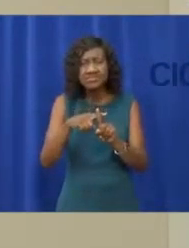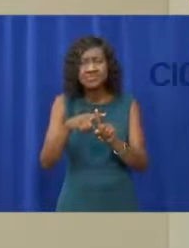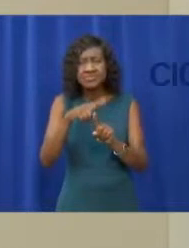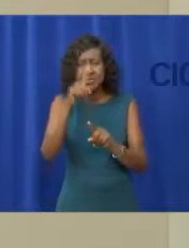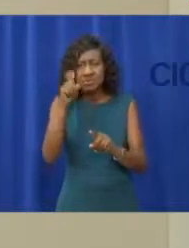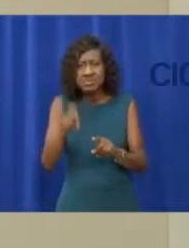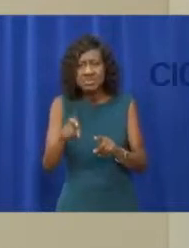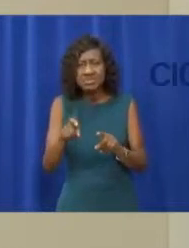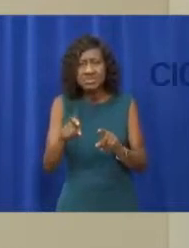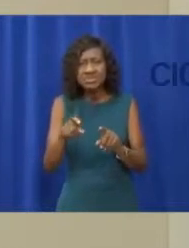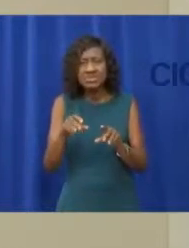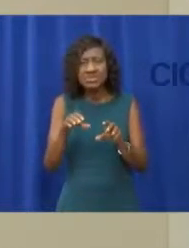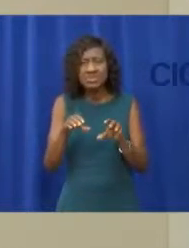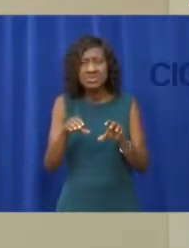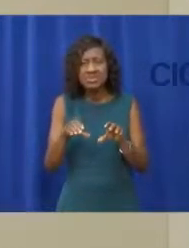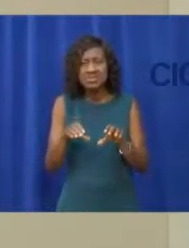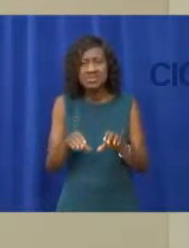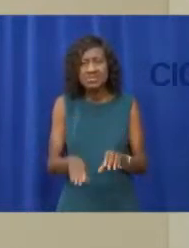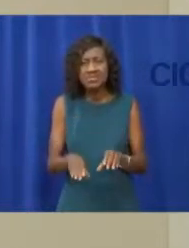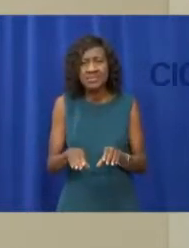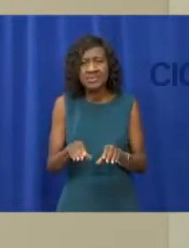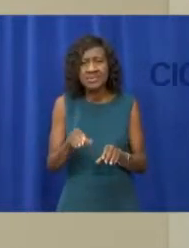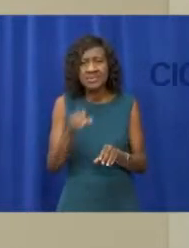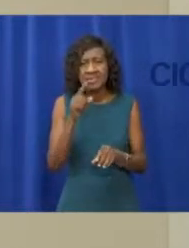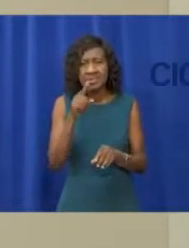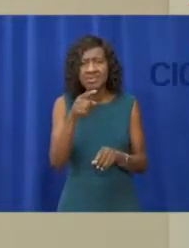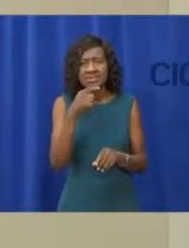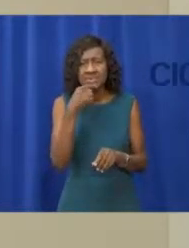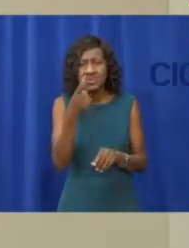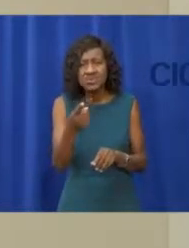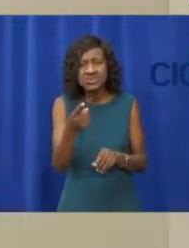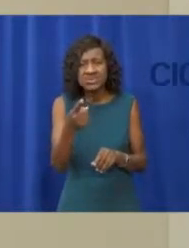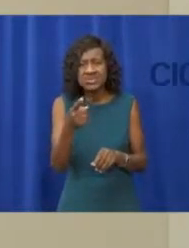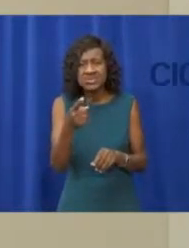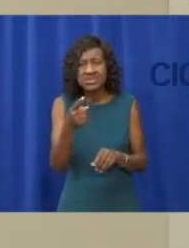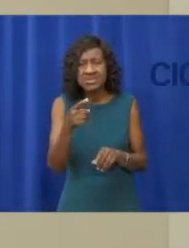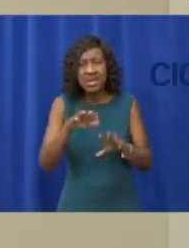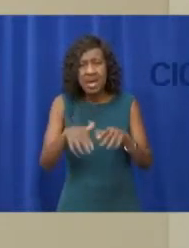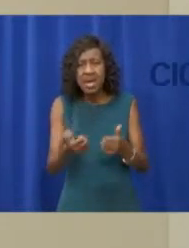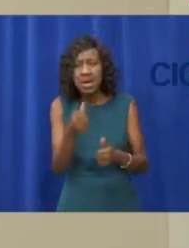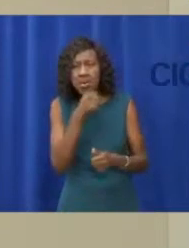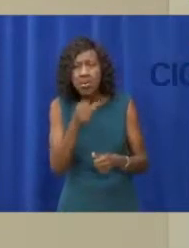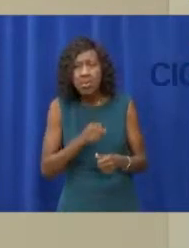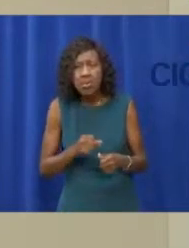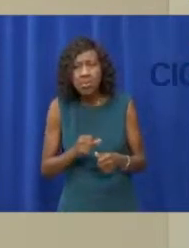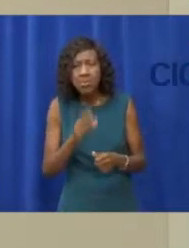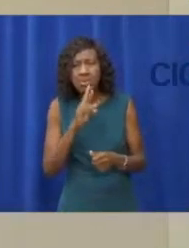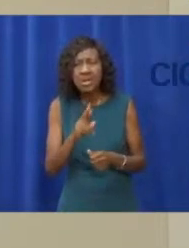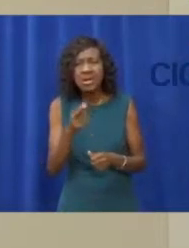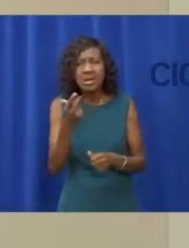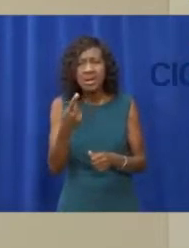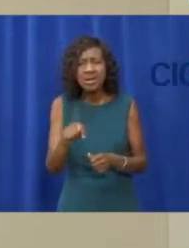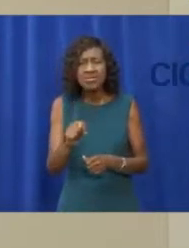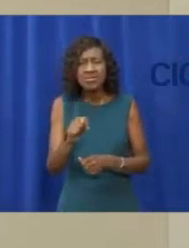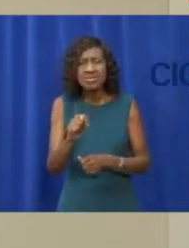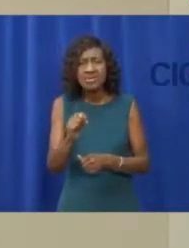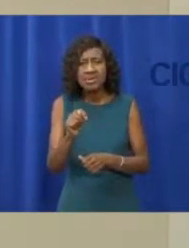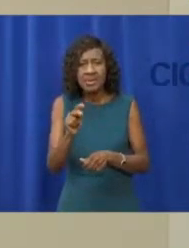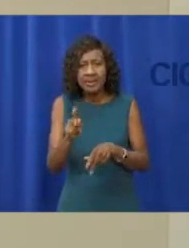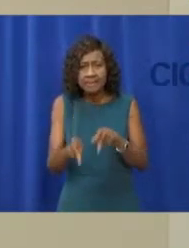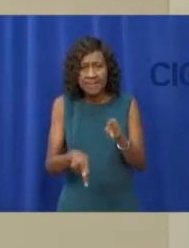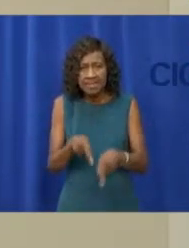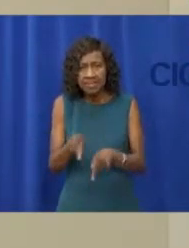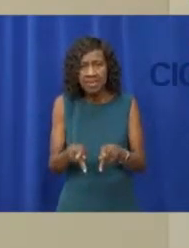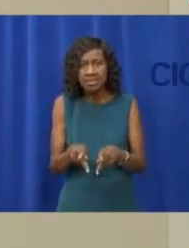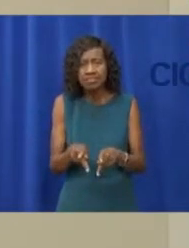if, I know you've provided this before, the age ranges of the patients, can you provide us with any further information in relation to